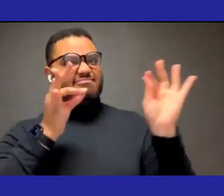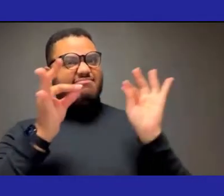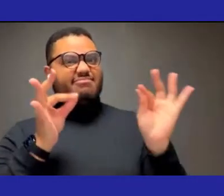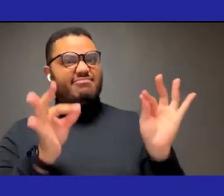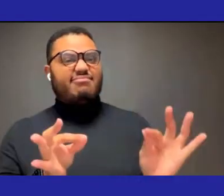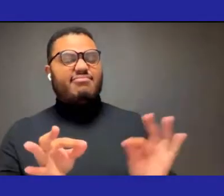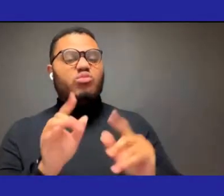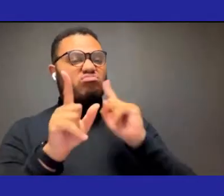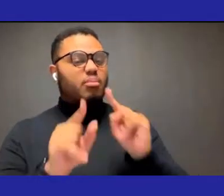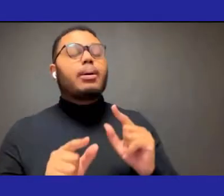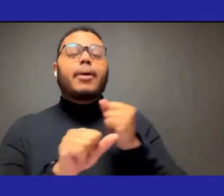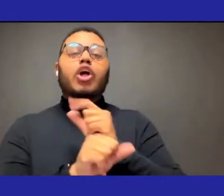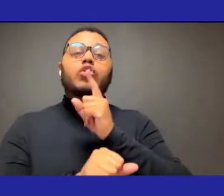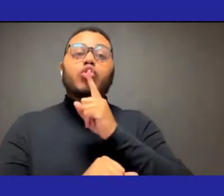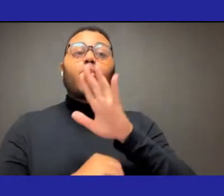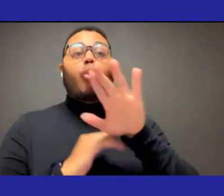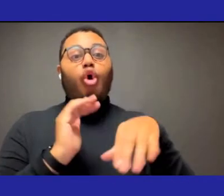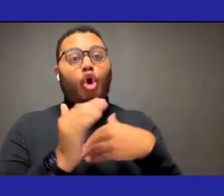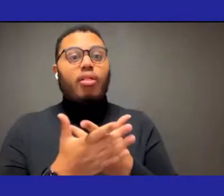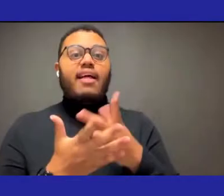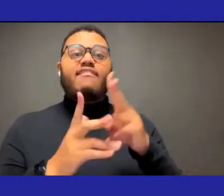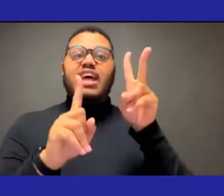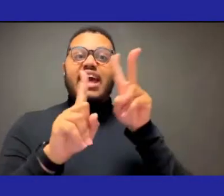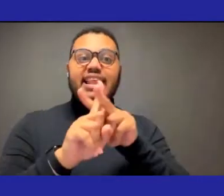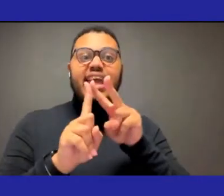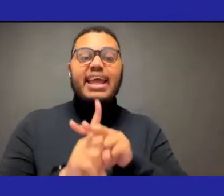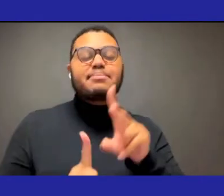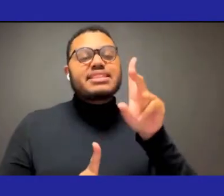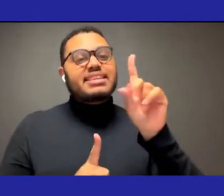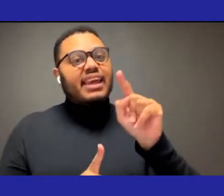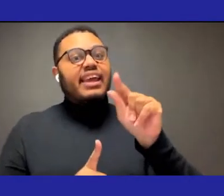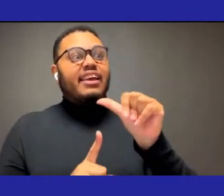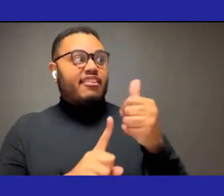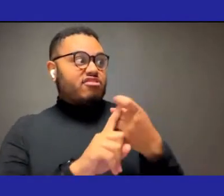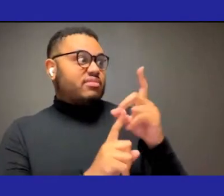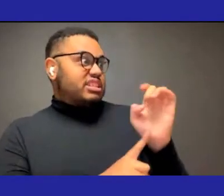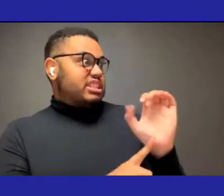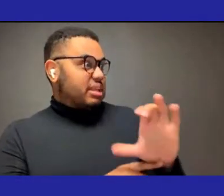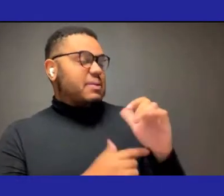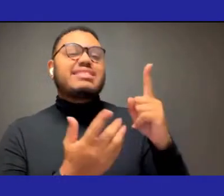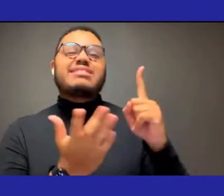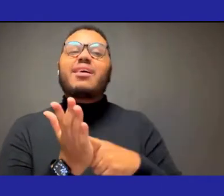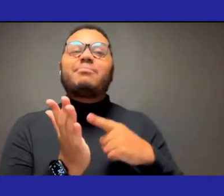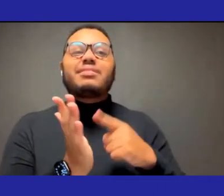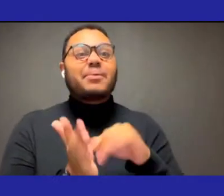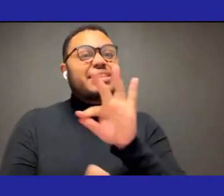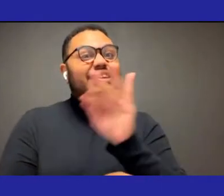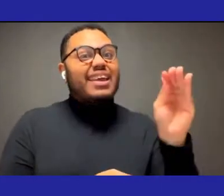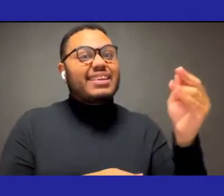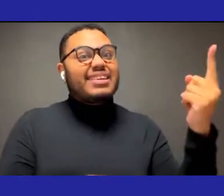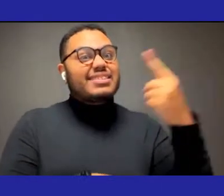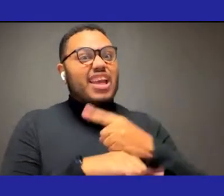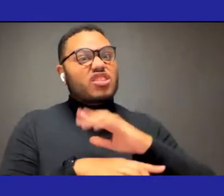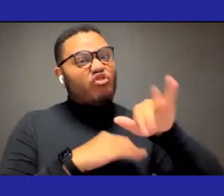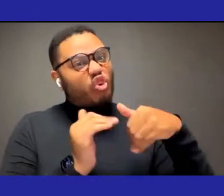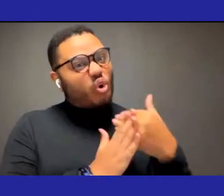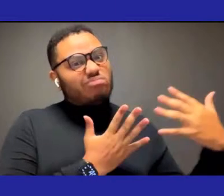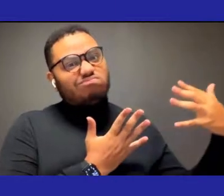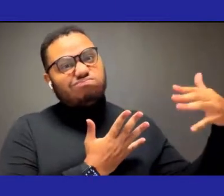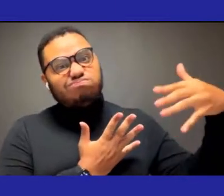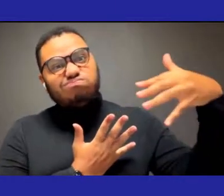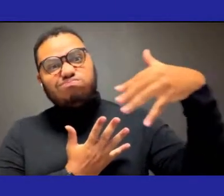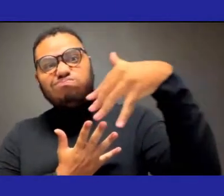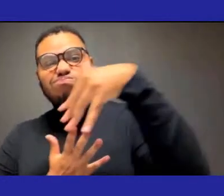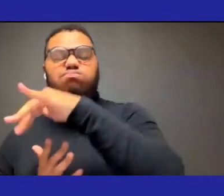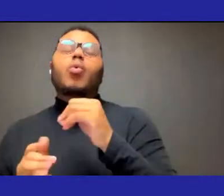the claims data from December, it takes sometimes 90 days for all the claims to come in. Then the state wants to make sure that any